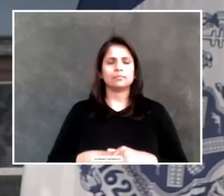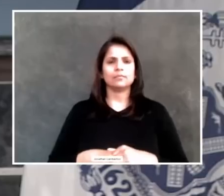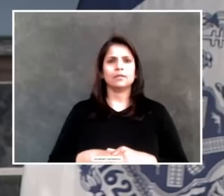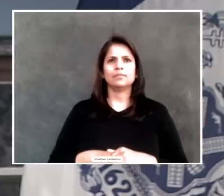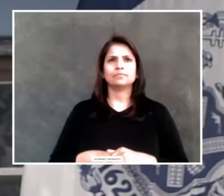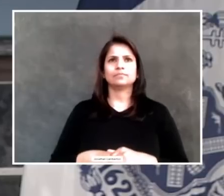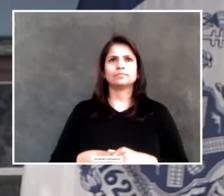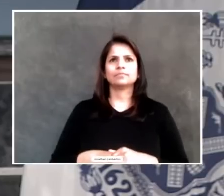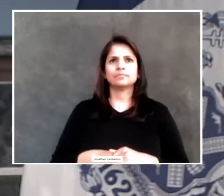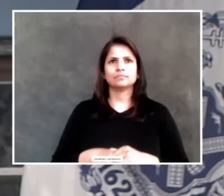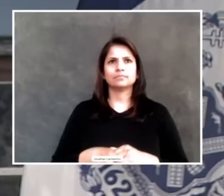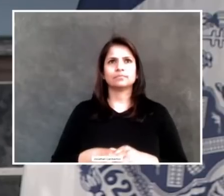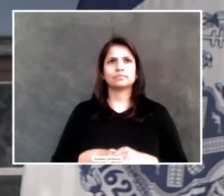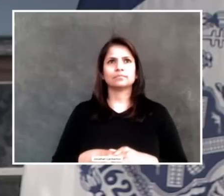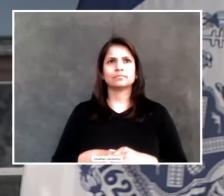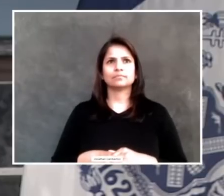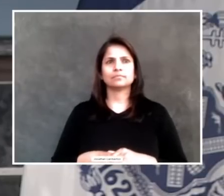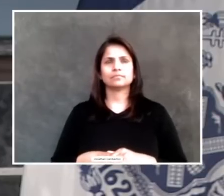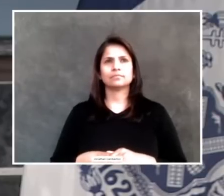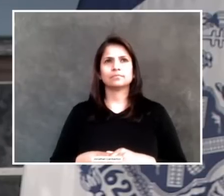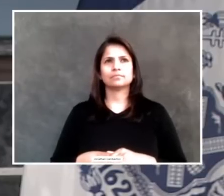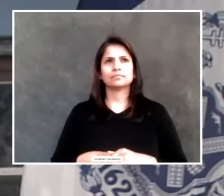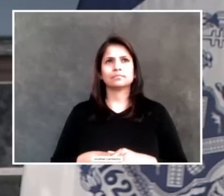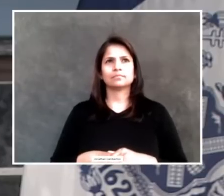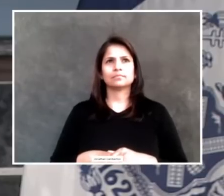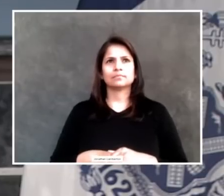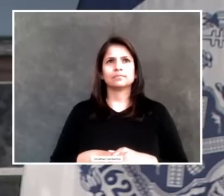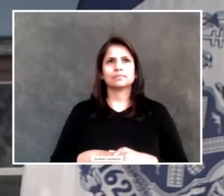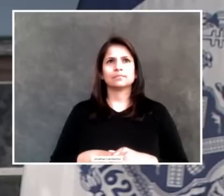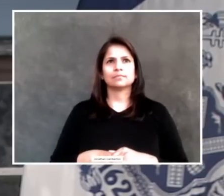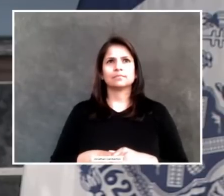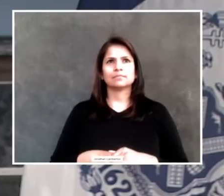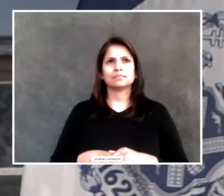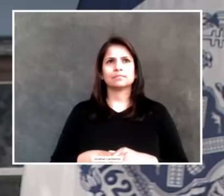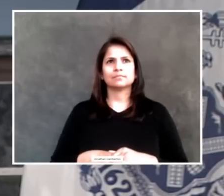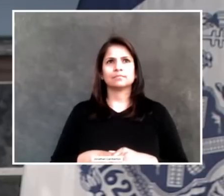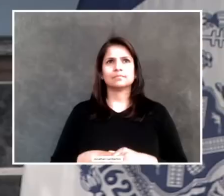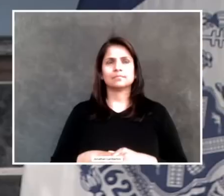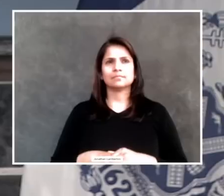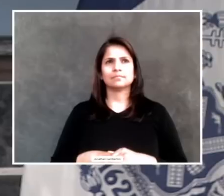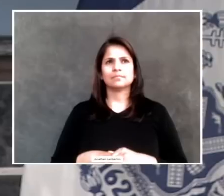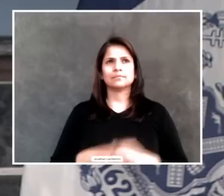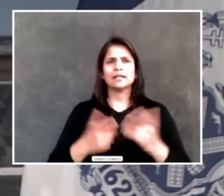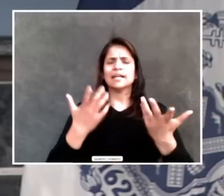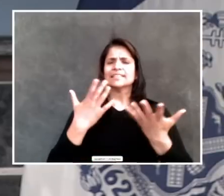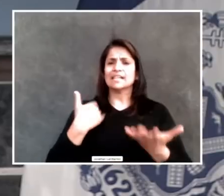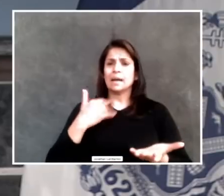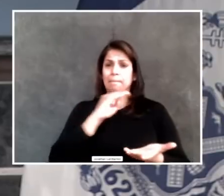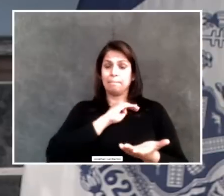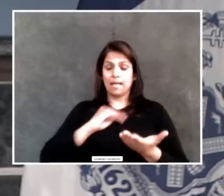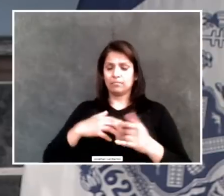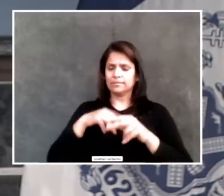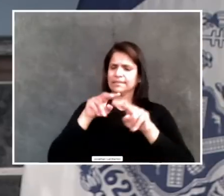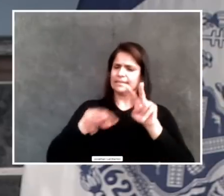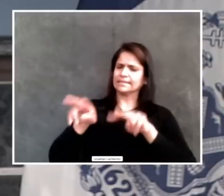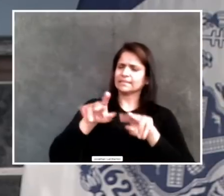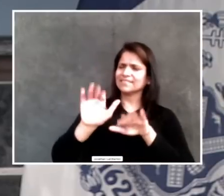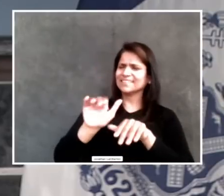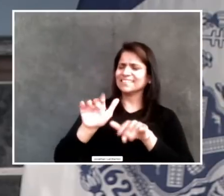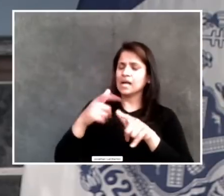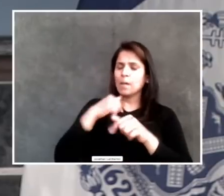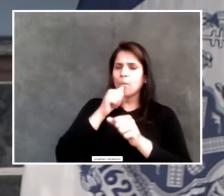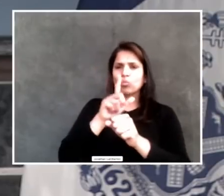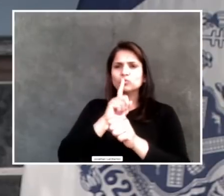to aggressively disagree with the way you're framing it because I honestly don't think it's fair to the 500,000 people of Staten Island. We